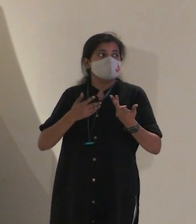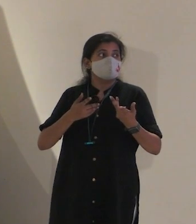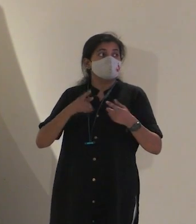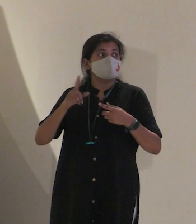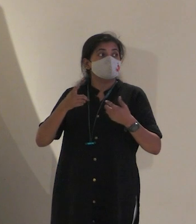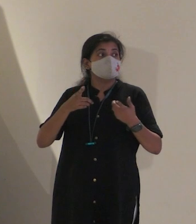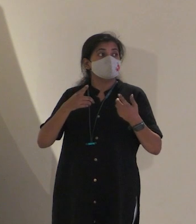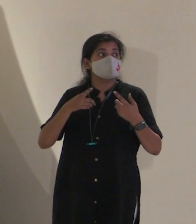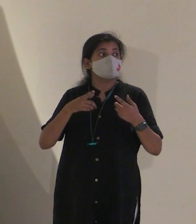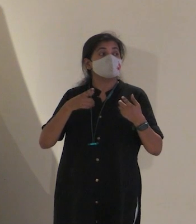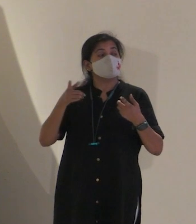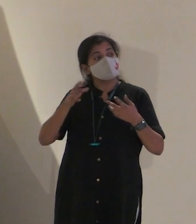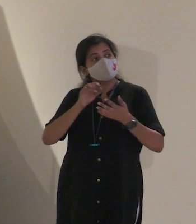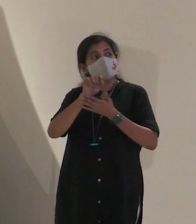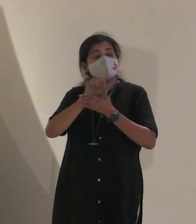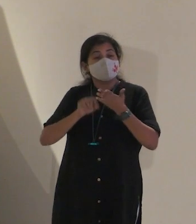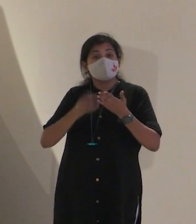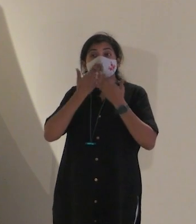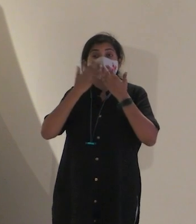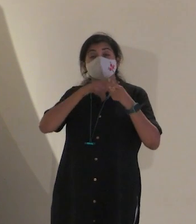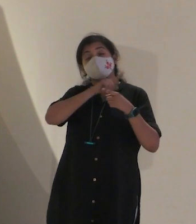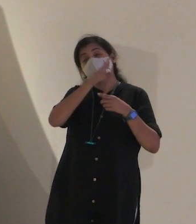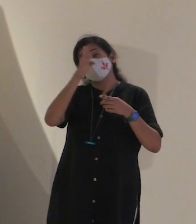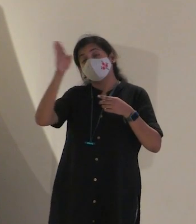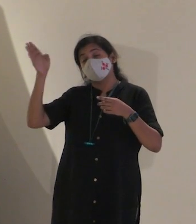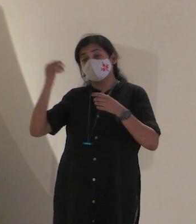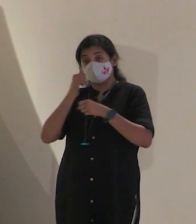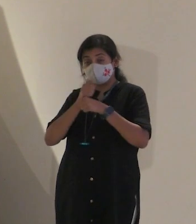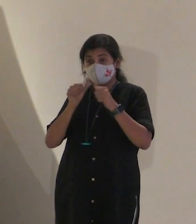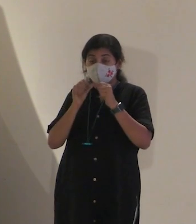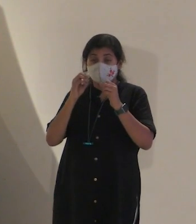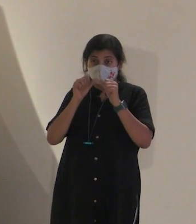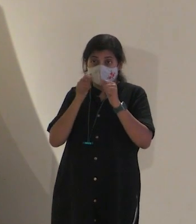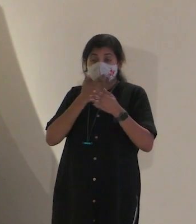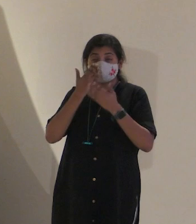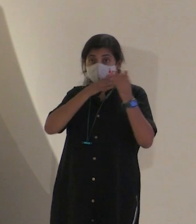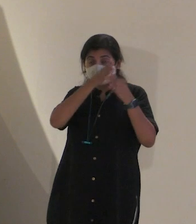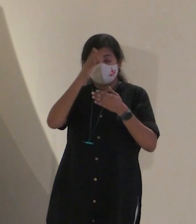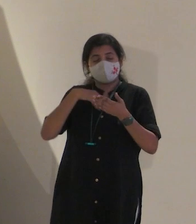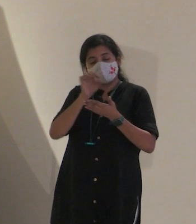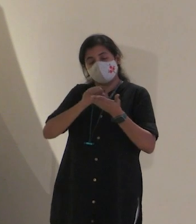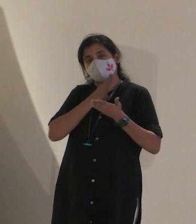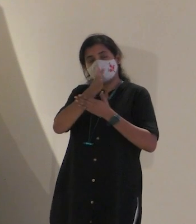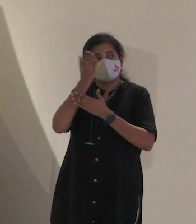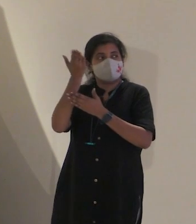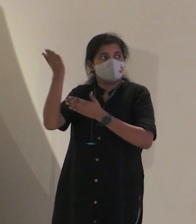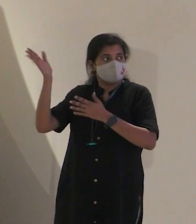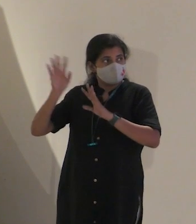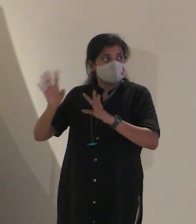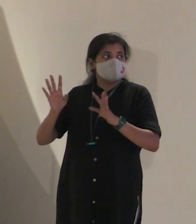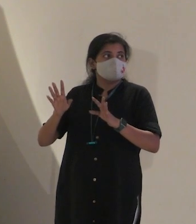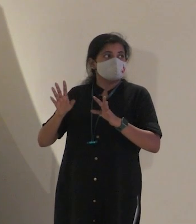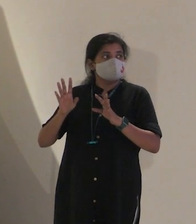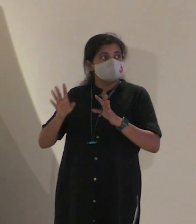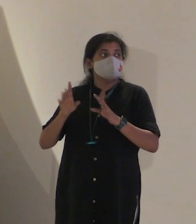to write in letters to all the schools in Goa, and so far from the time that we reopened to now, we've got about 12